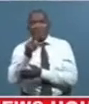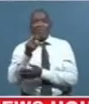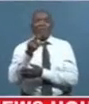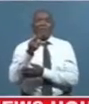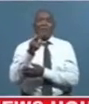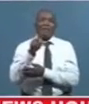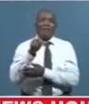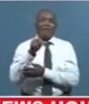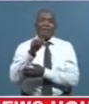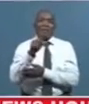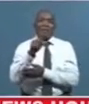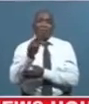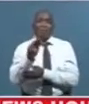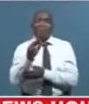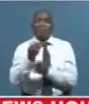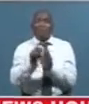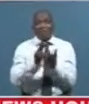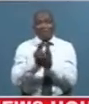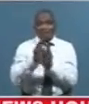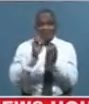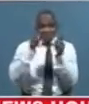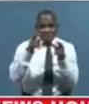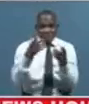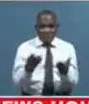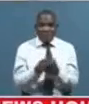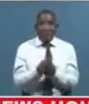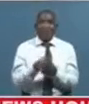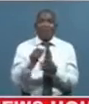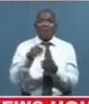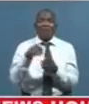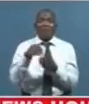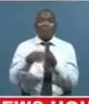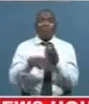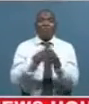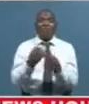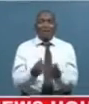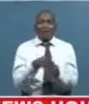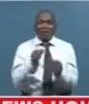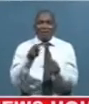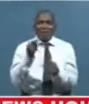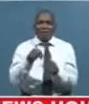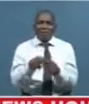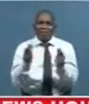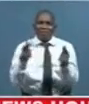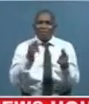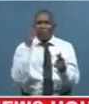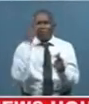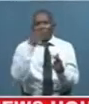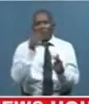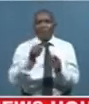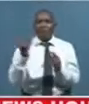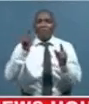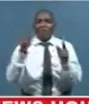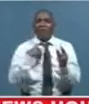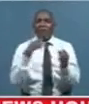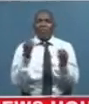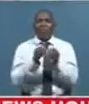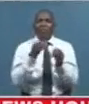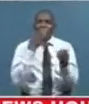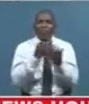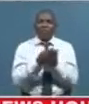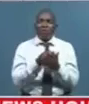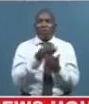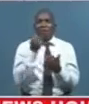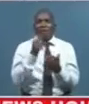Yakobo Ampong, said university education in the 21st century requires libraries driven by information technology.